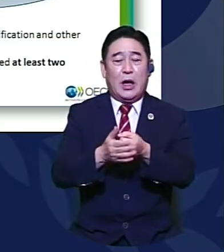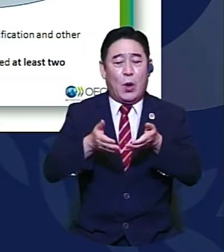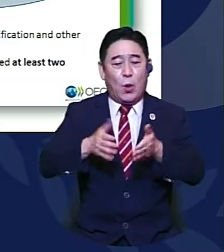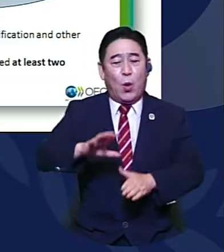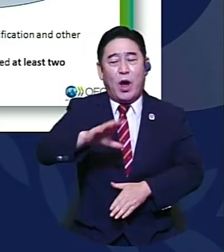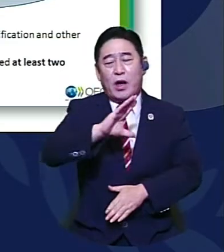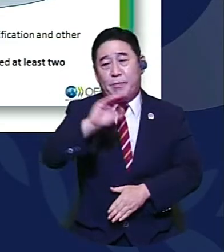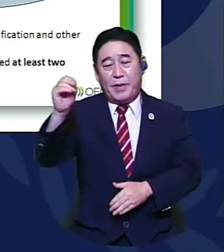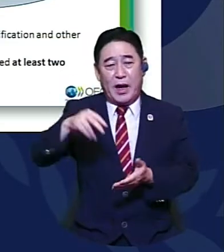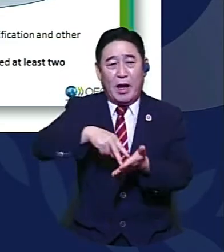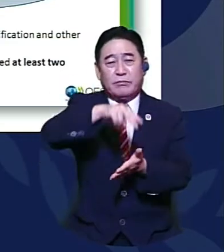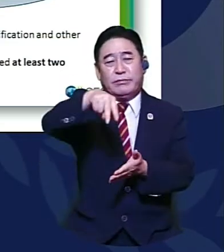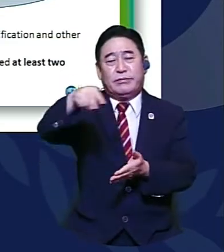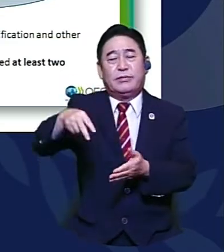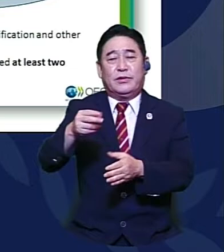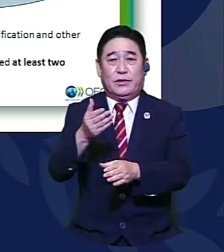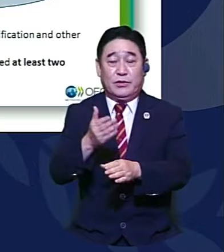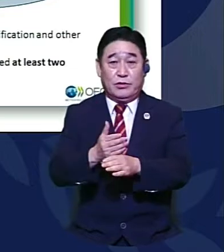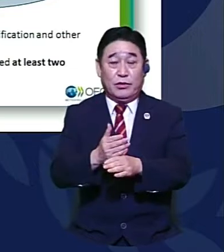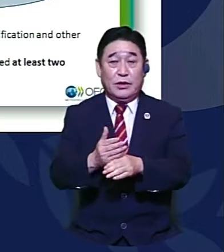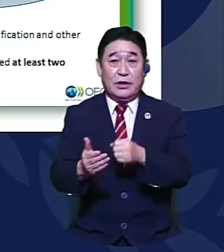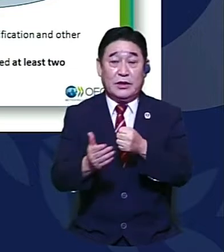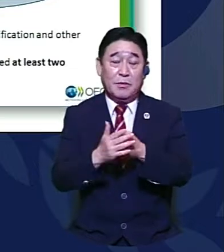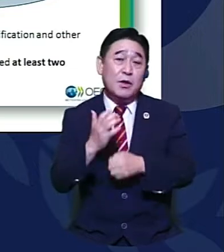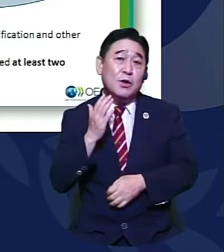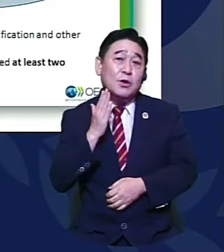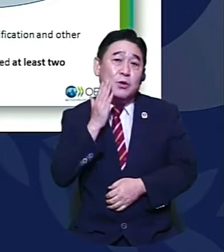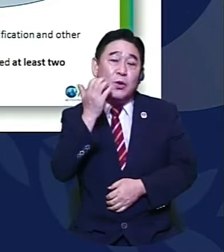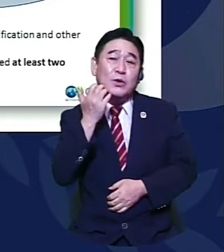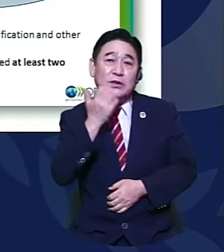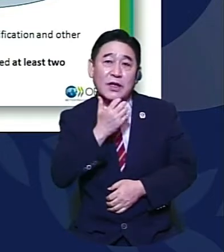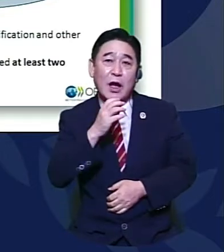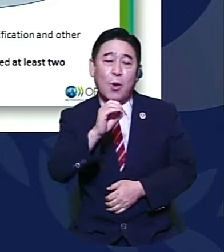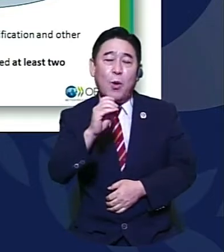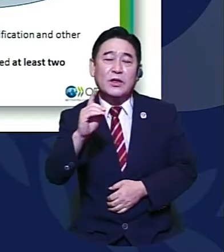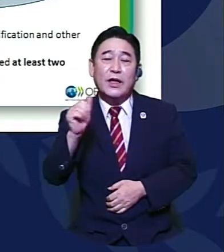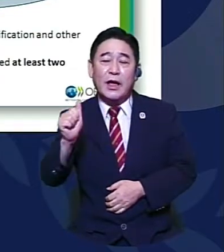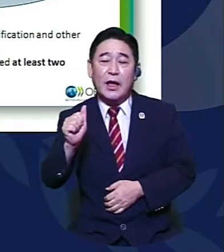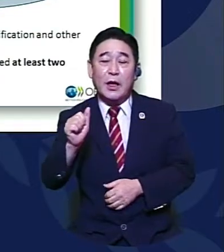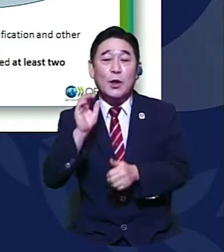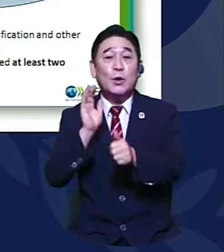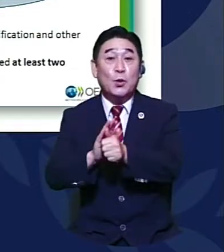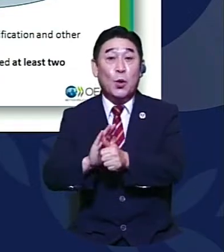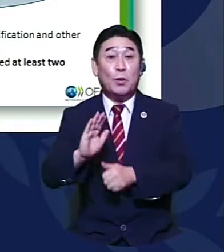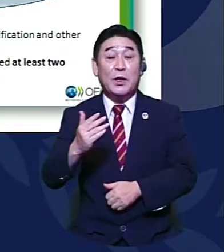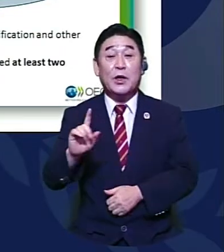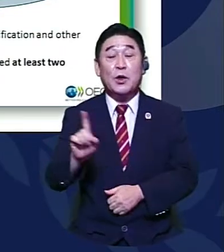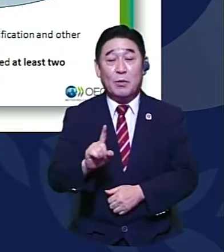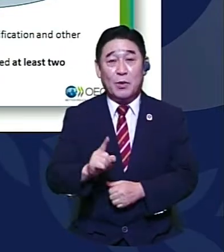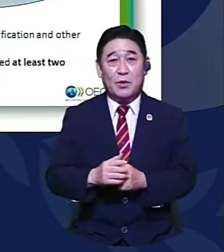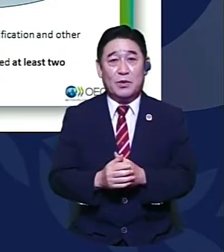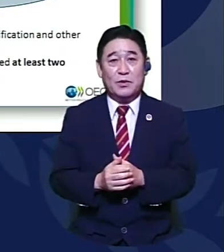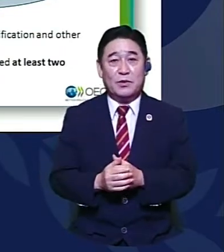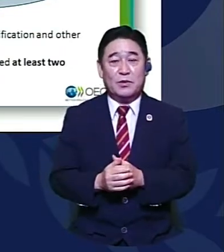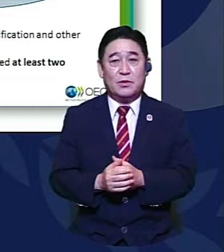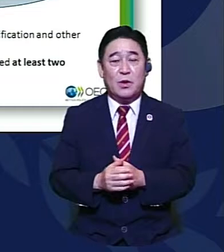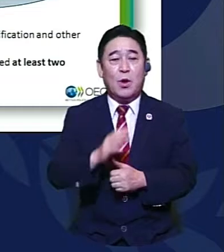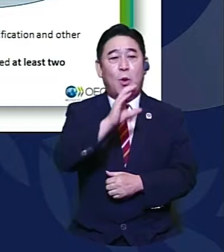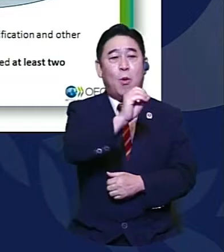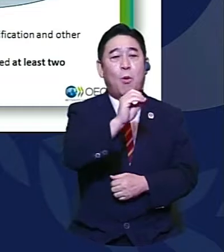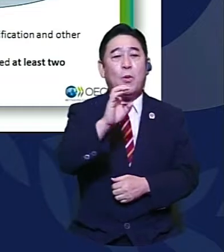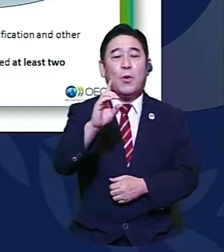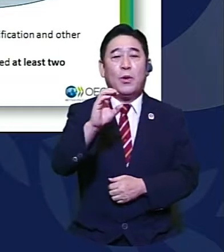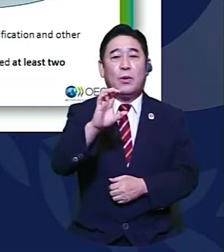ODA do? Now, green ODA is not a very common term. In fact, the OECD DAC tracks a number